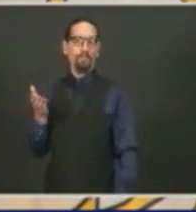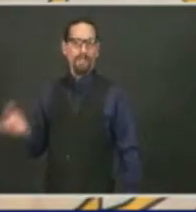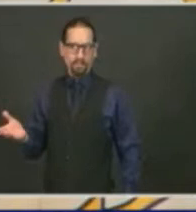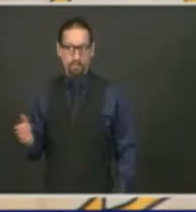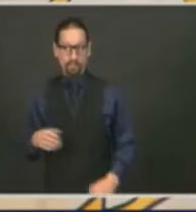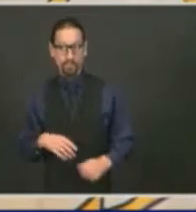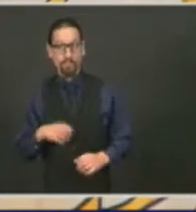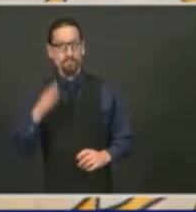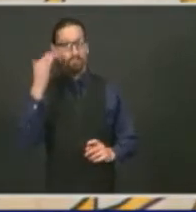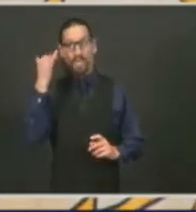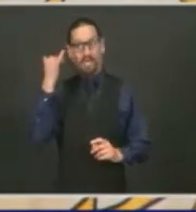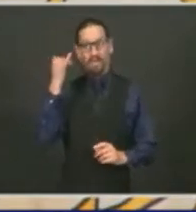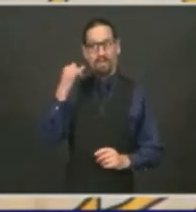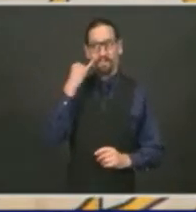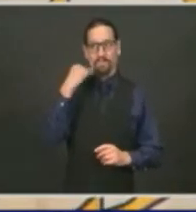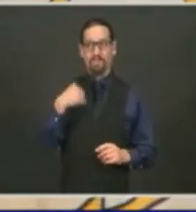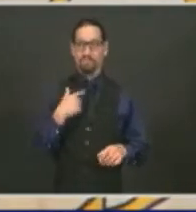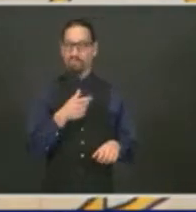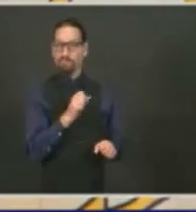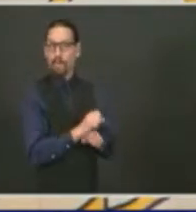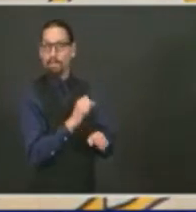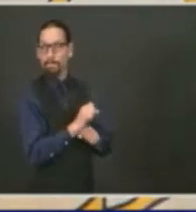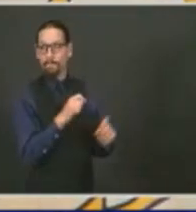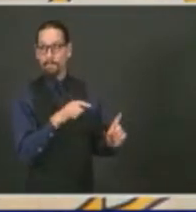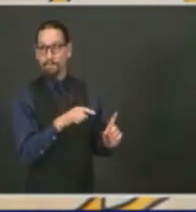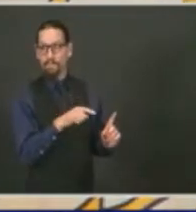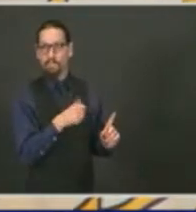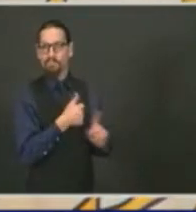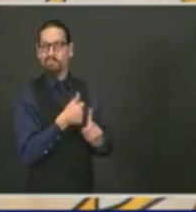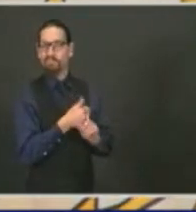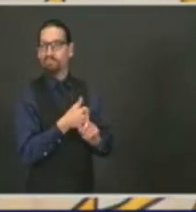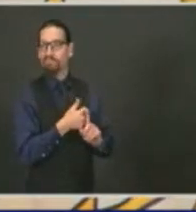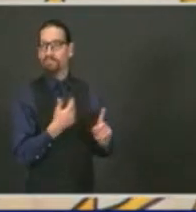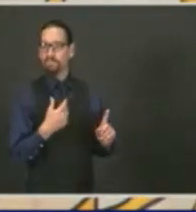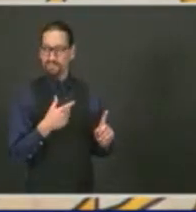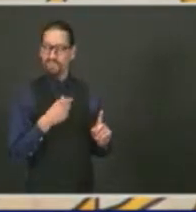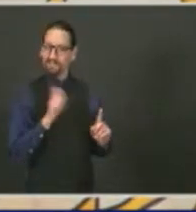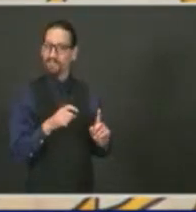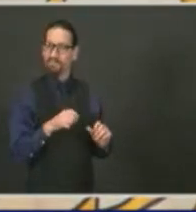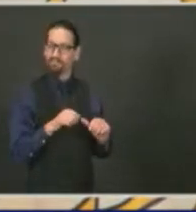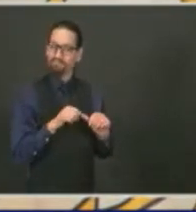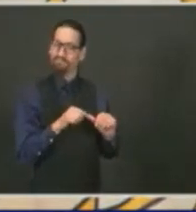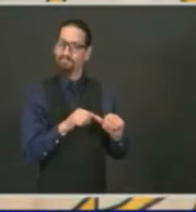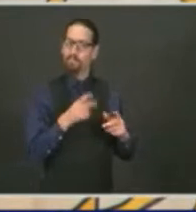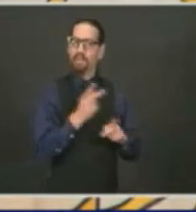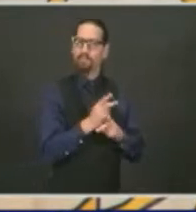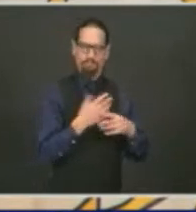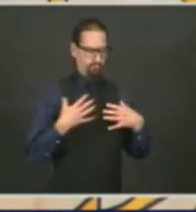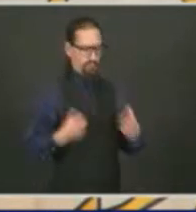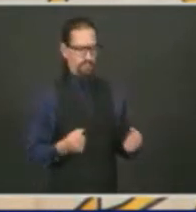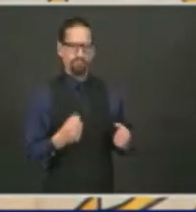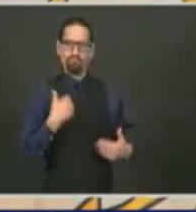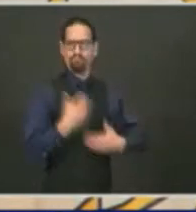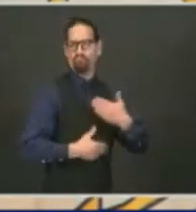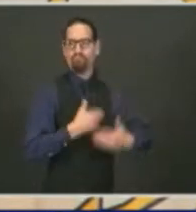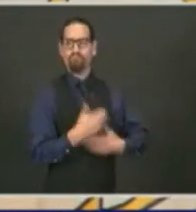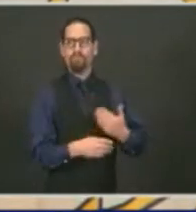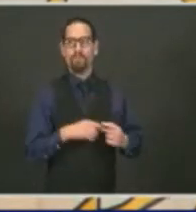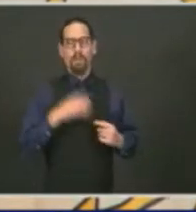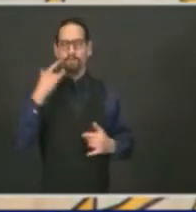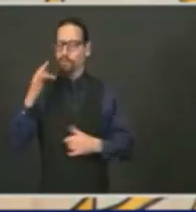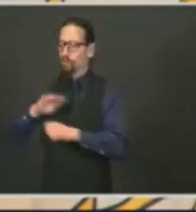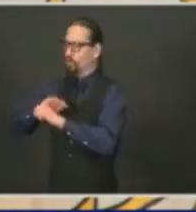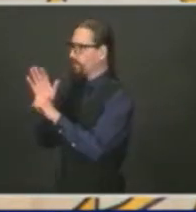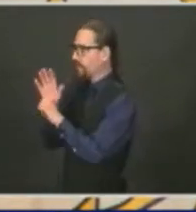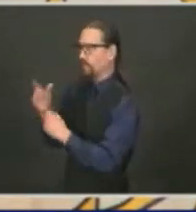having a job is key to being able to sustain your recovery. But in this job market, it's hard for anyone